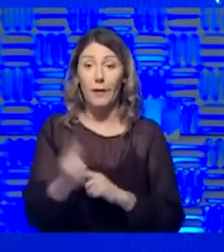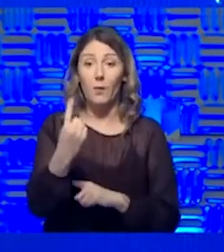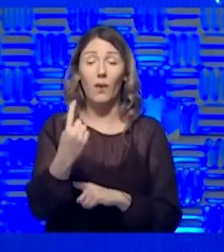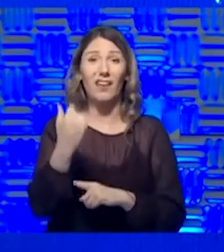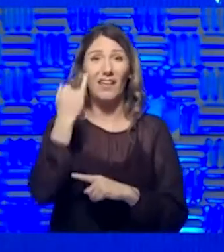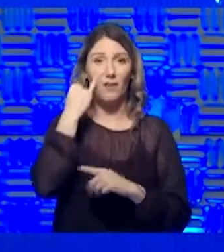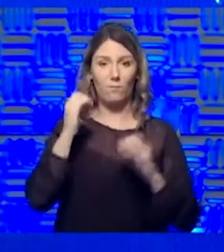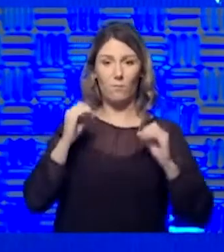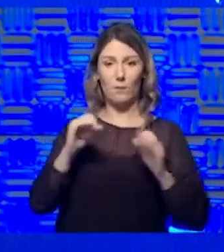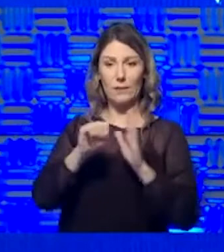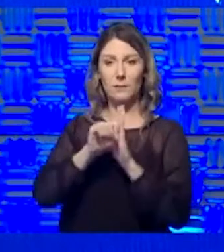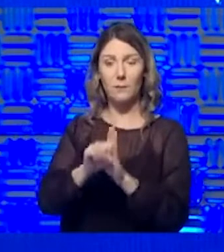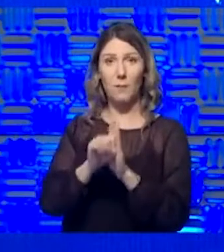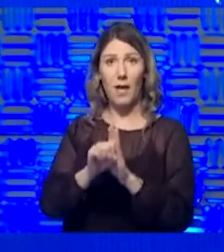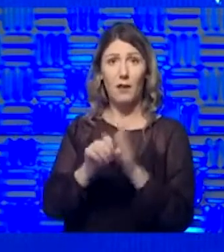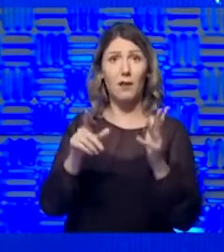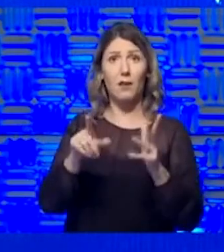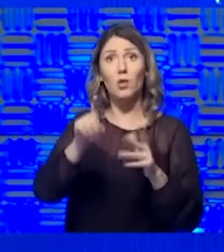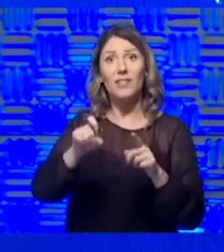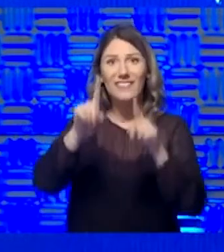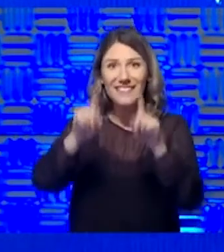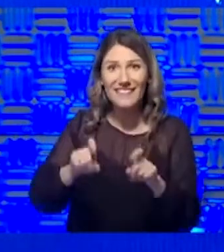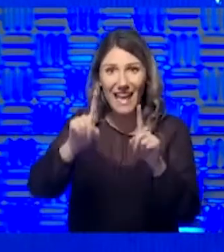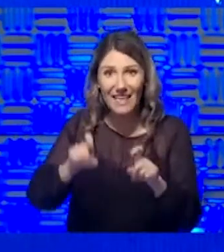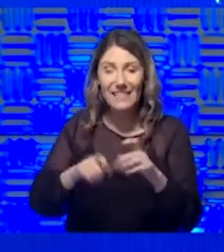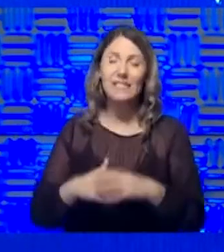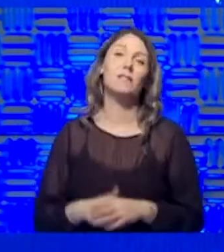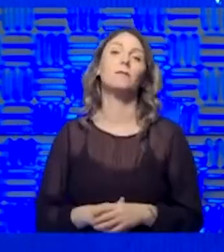asymptomatic state, you're going to have to test.